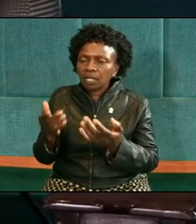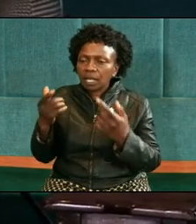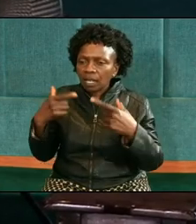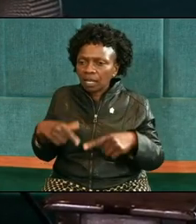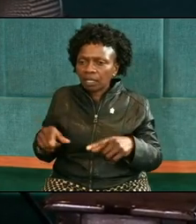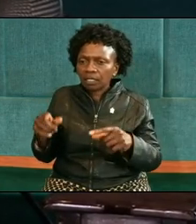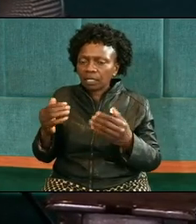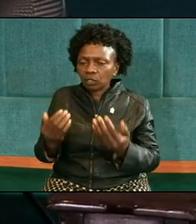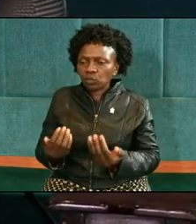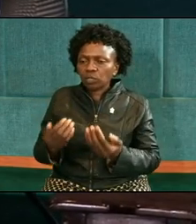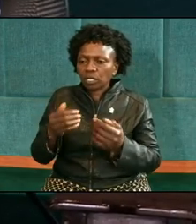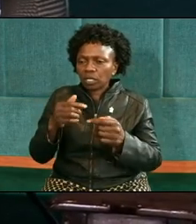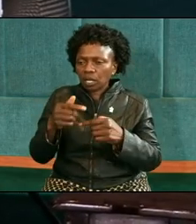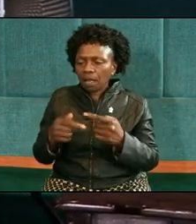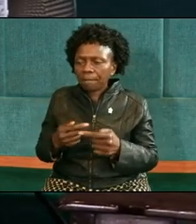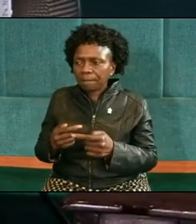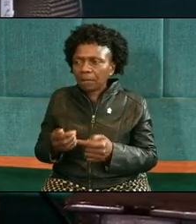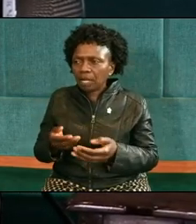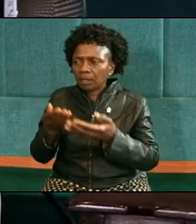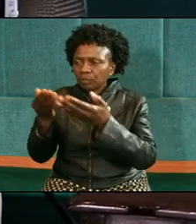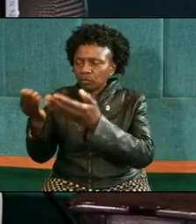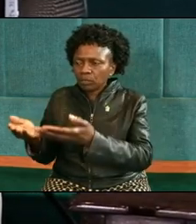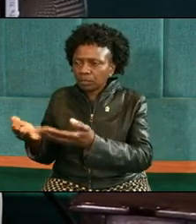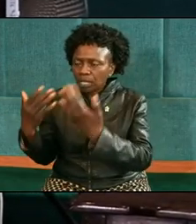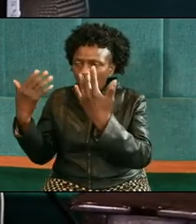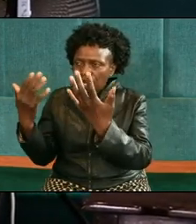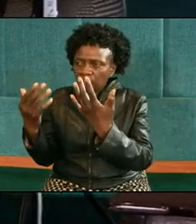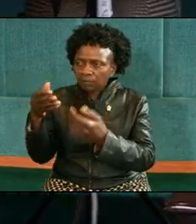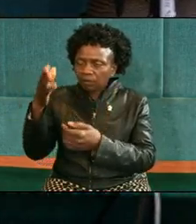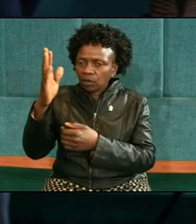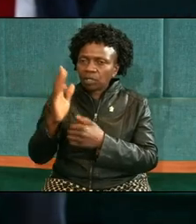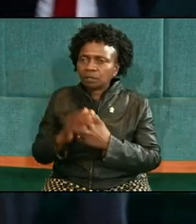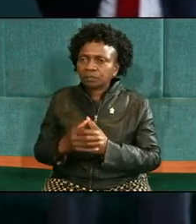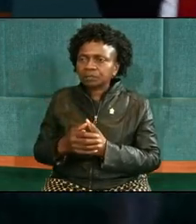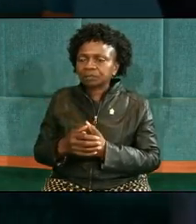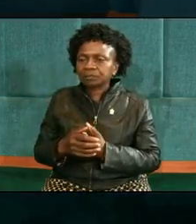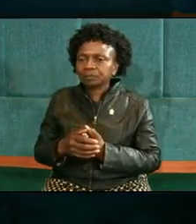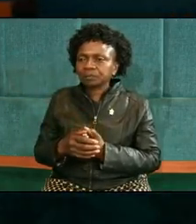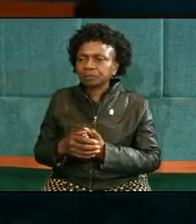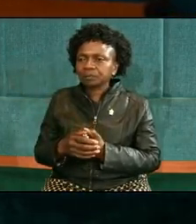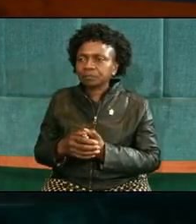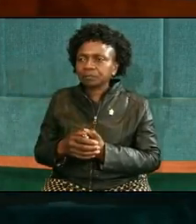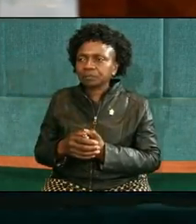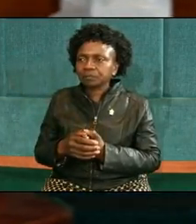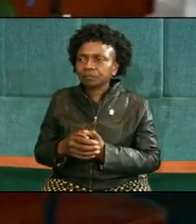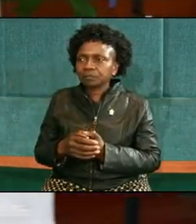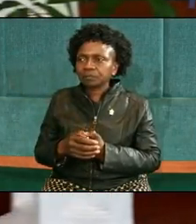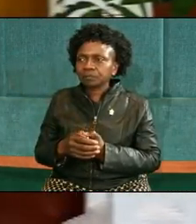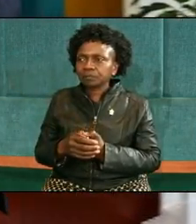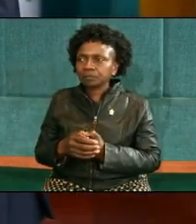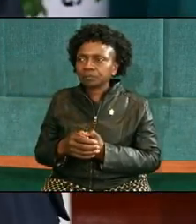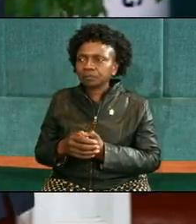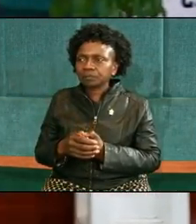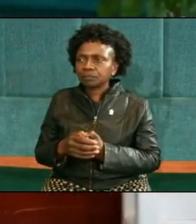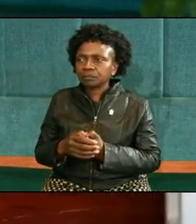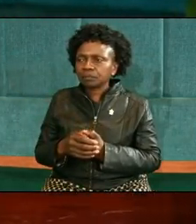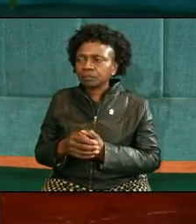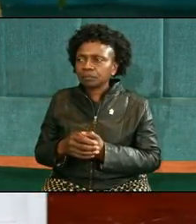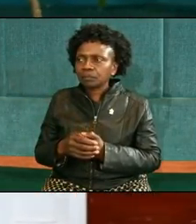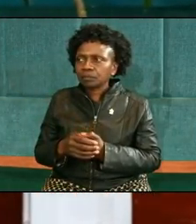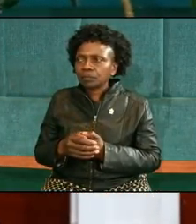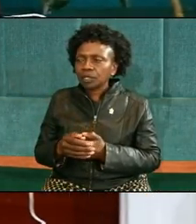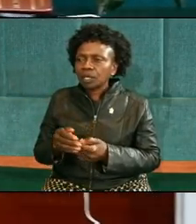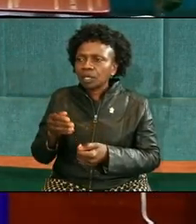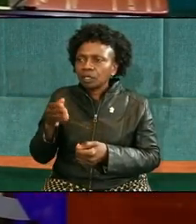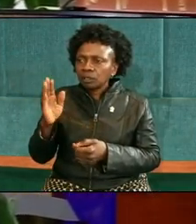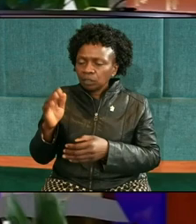and put them in the arms of God. I'm going to ask my praise and worship